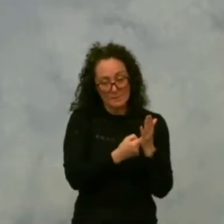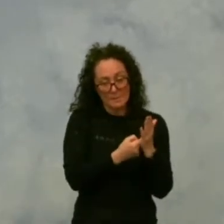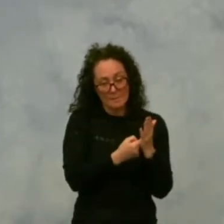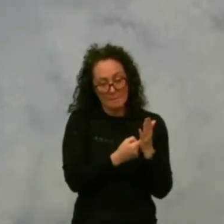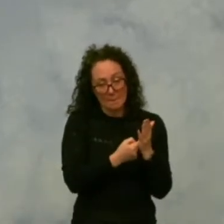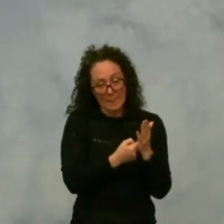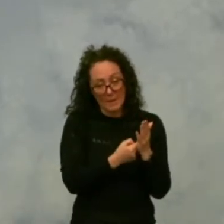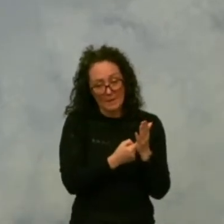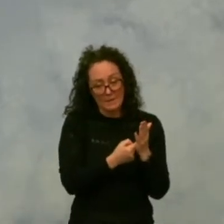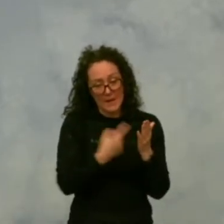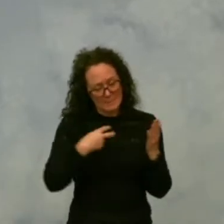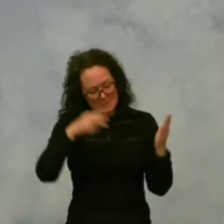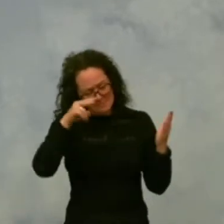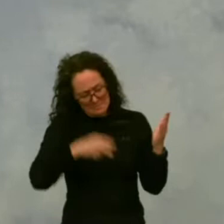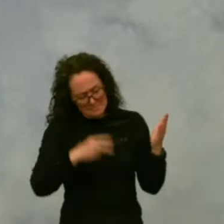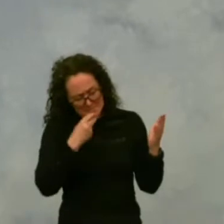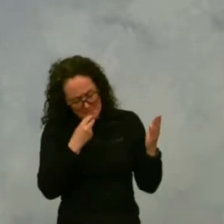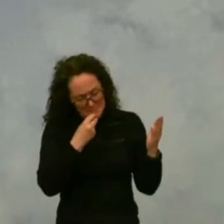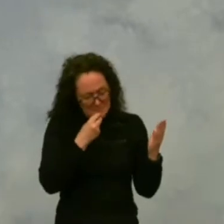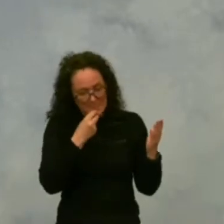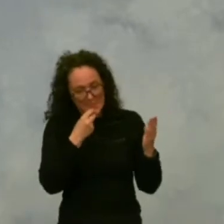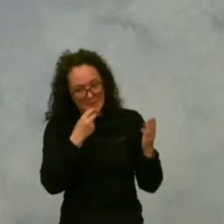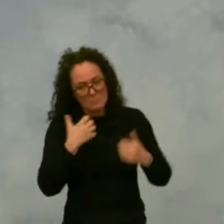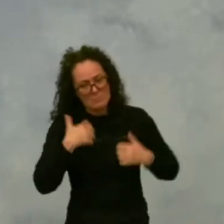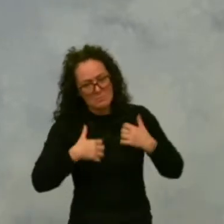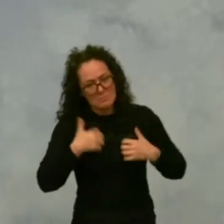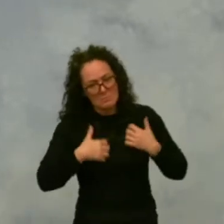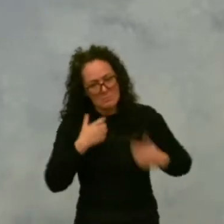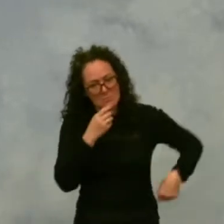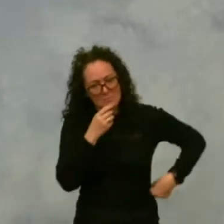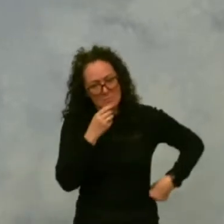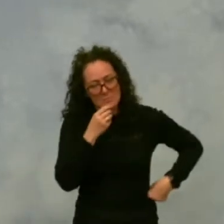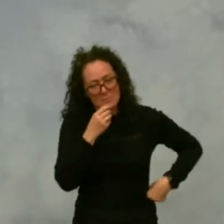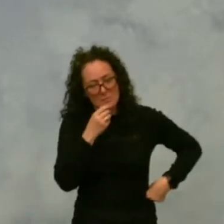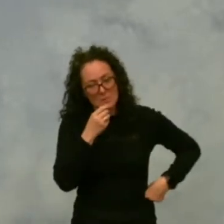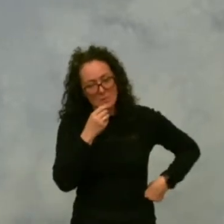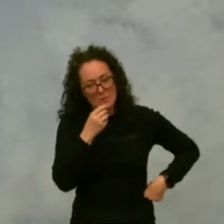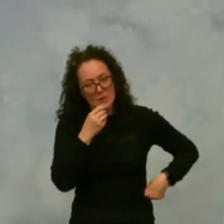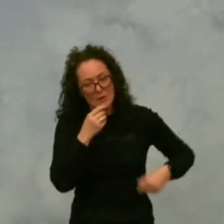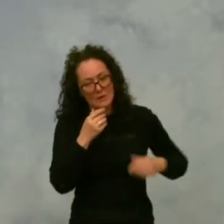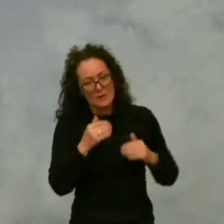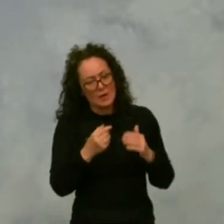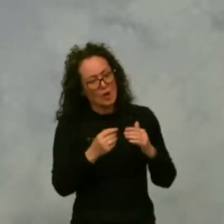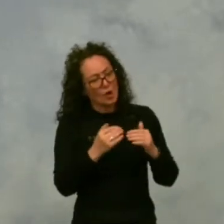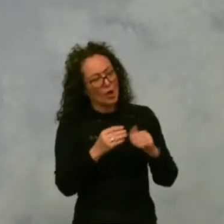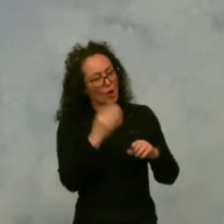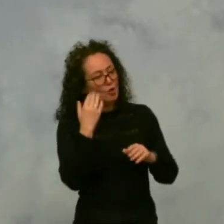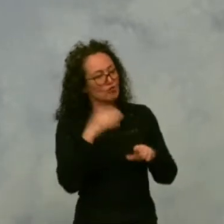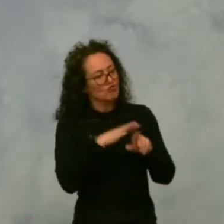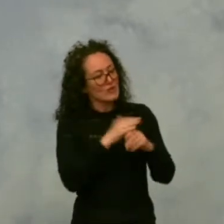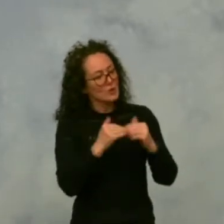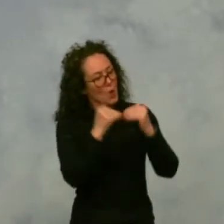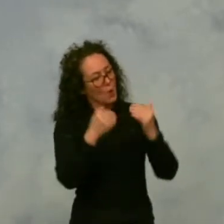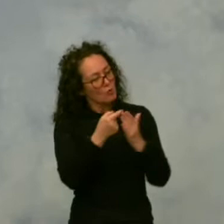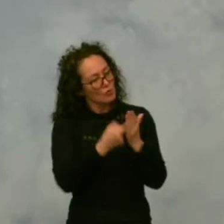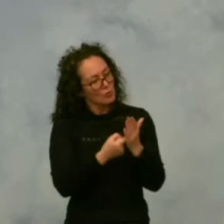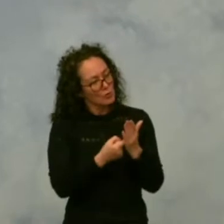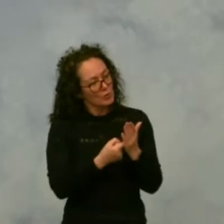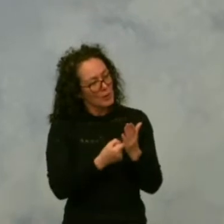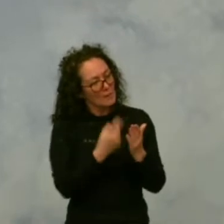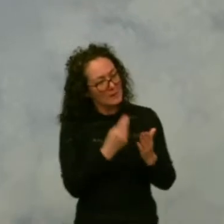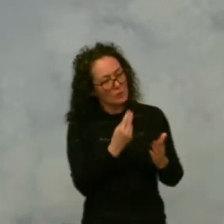I had a look, and I was interested in race equality reports. And on page 45 of the report, it